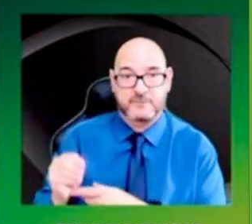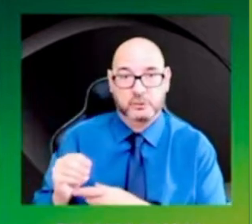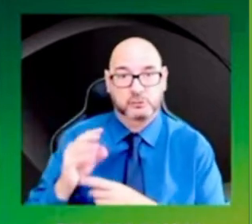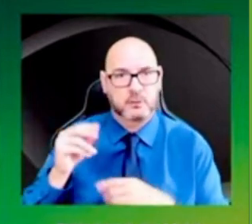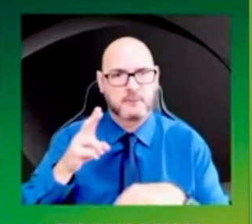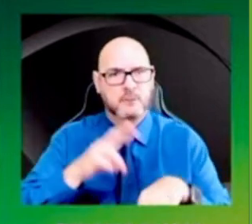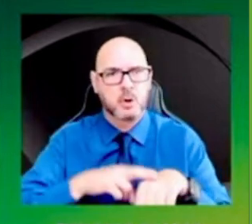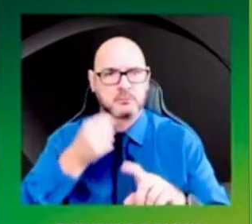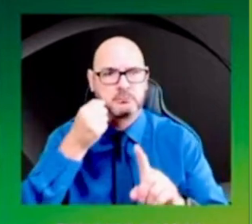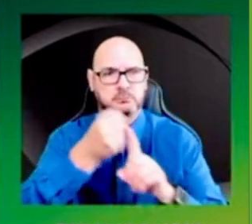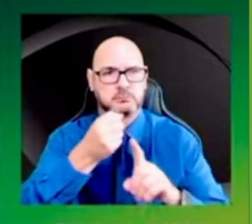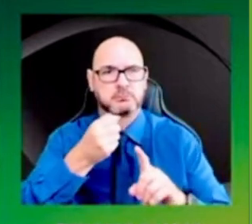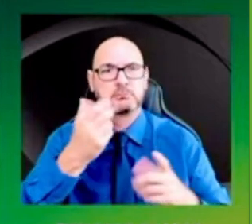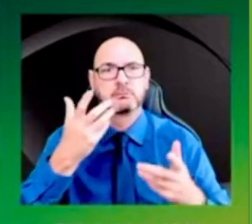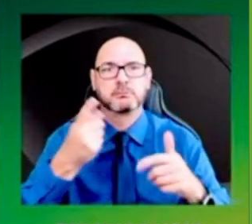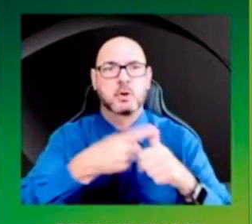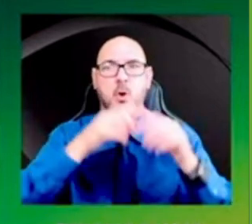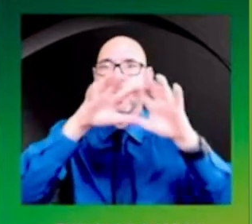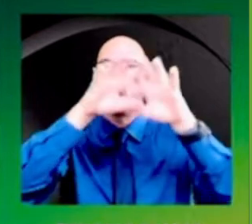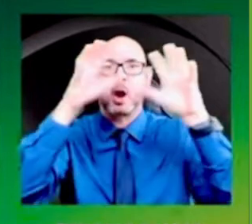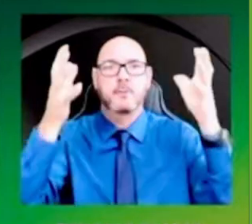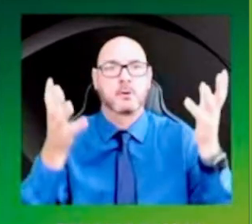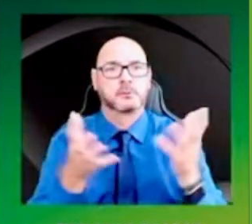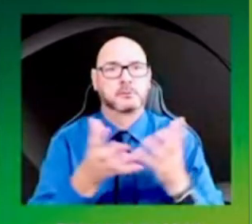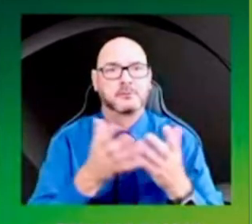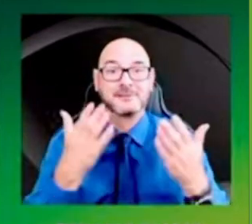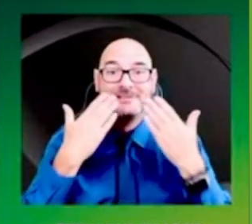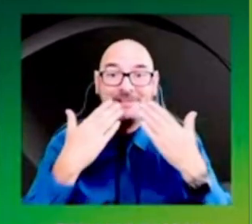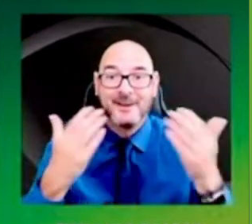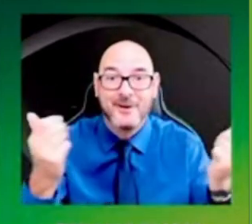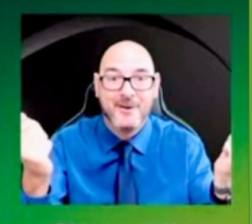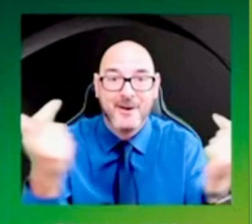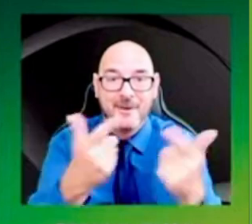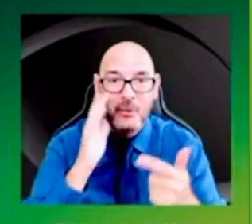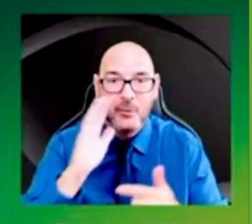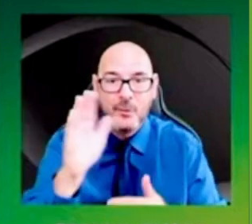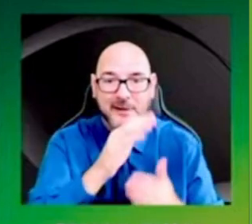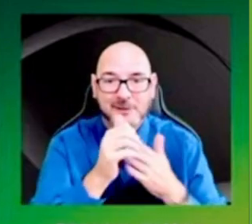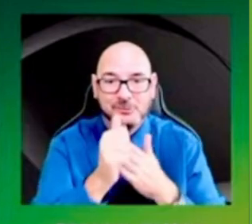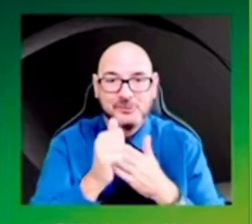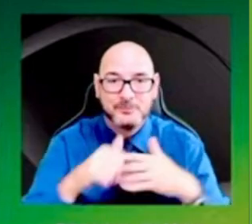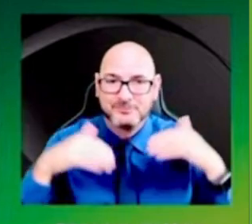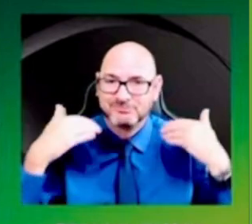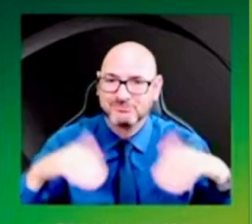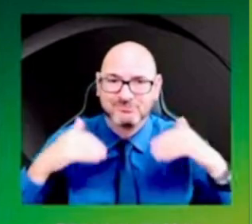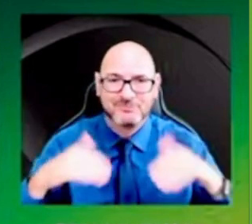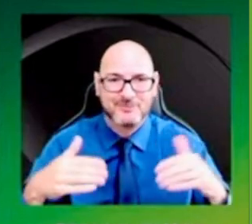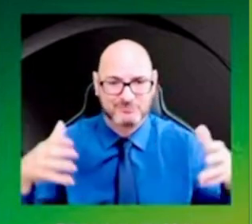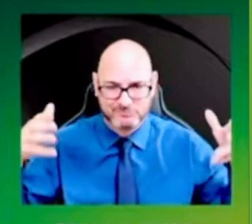world. I thank you all for your leadership and for joining us today for this important